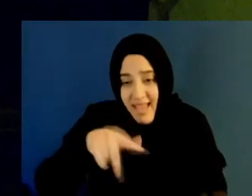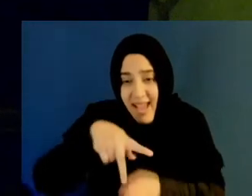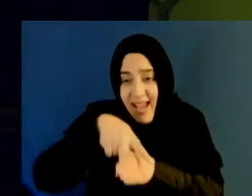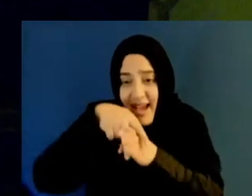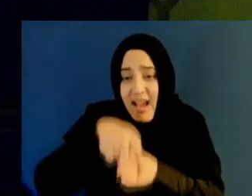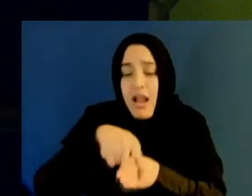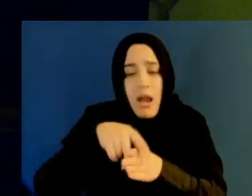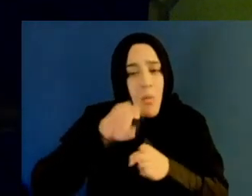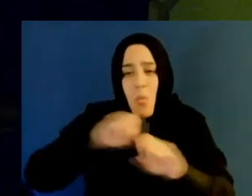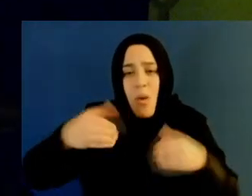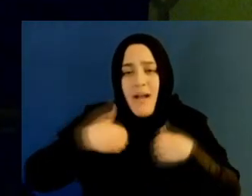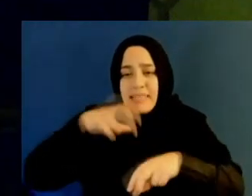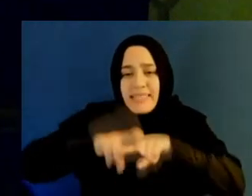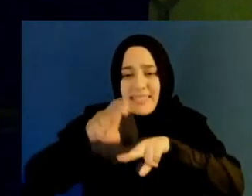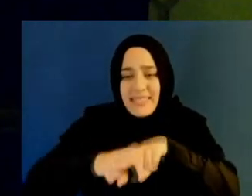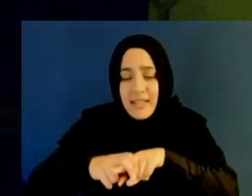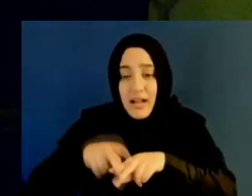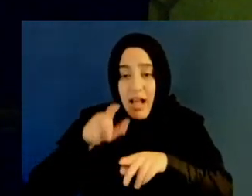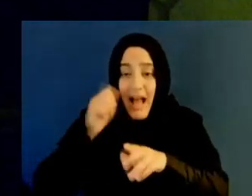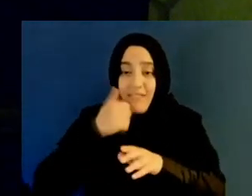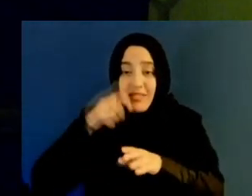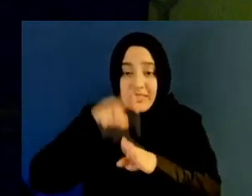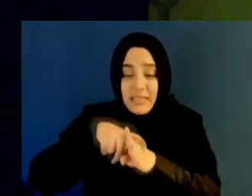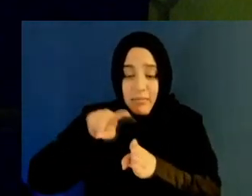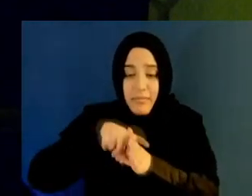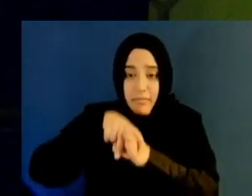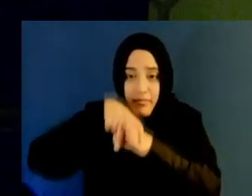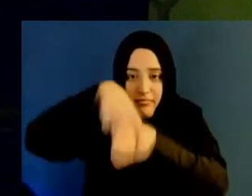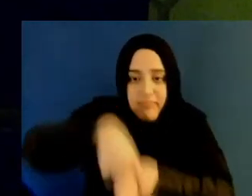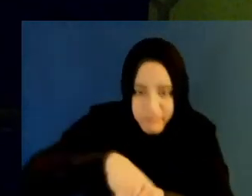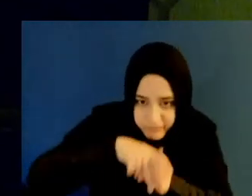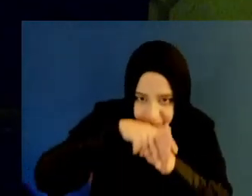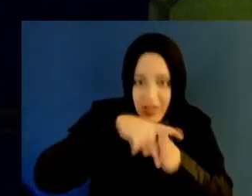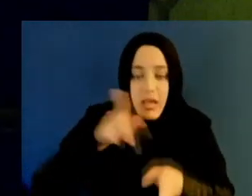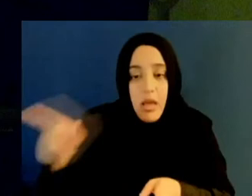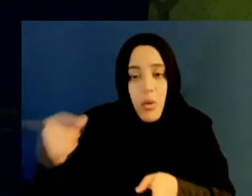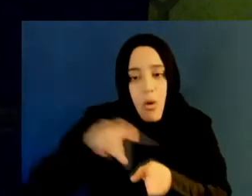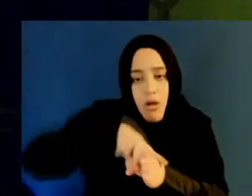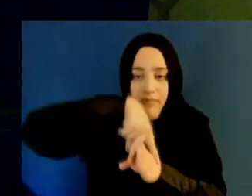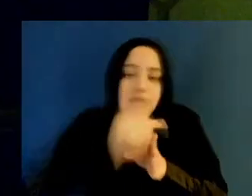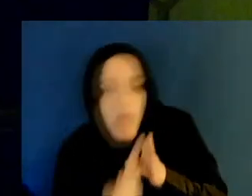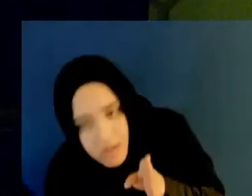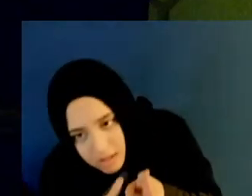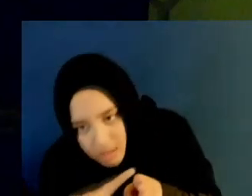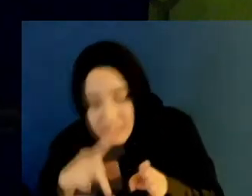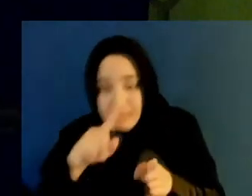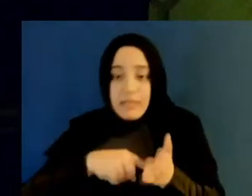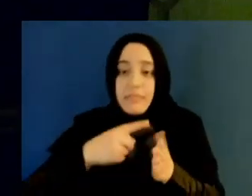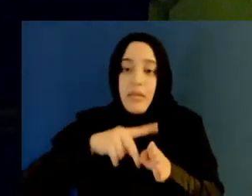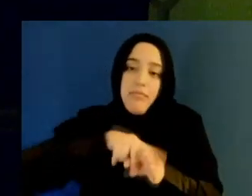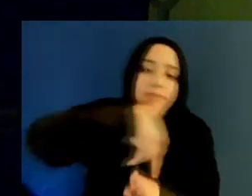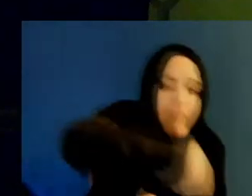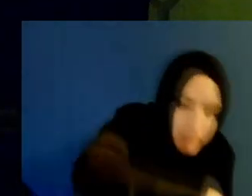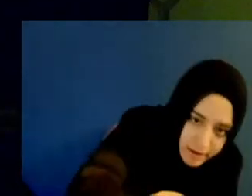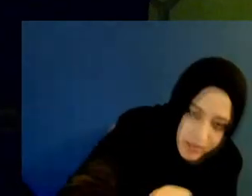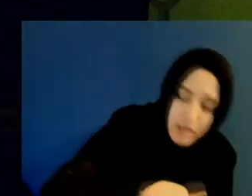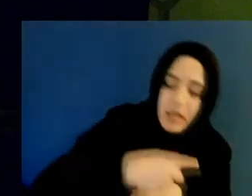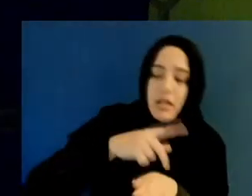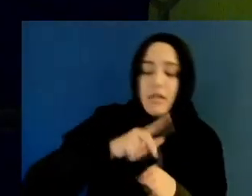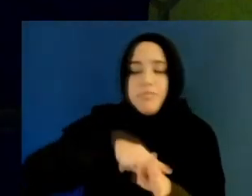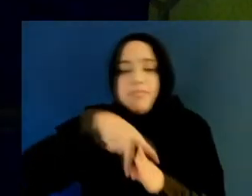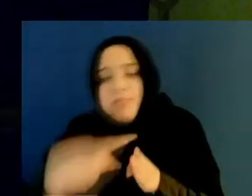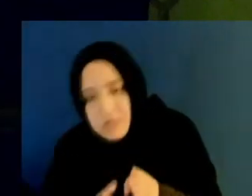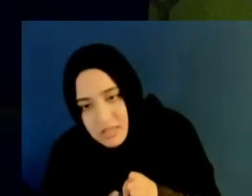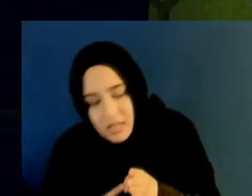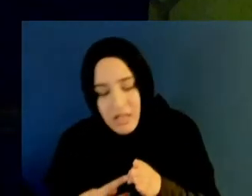moved forward, Imam Sajjad would fall down. Sometimes he falls down to the right. Sometimes he falls down to the left.